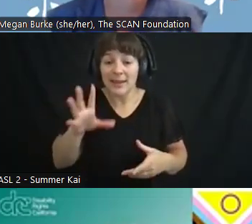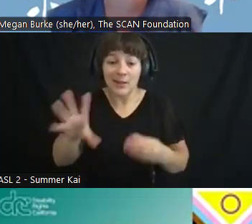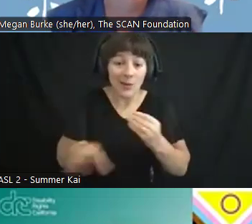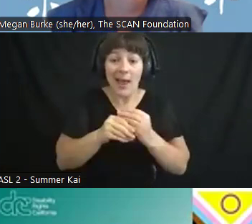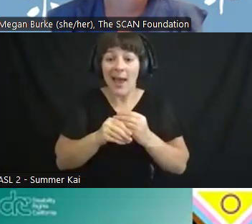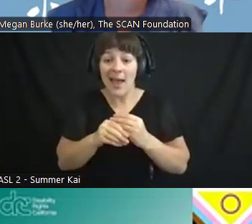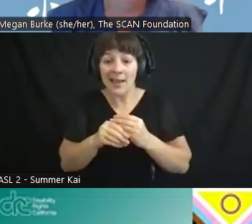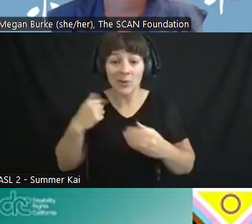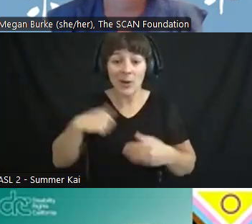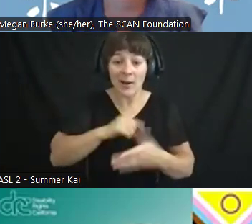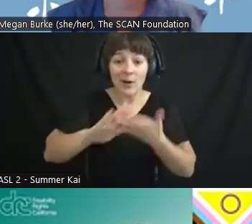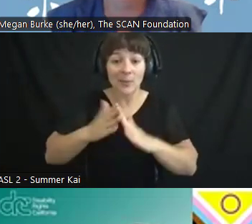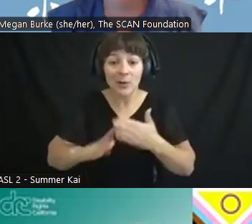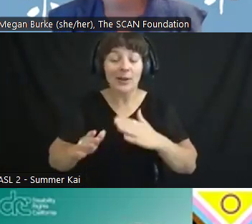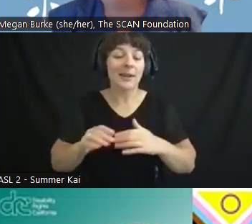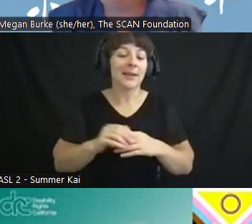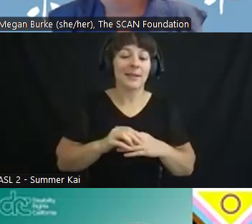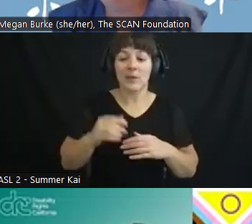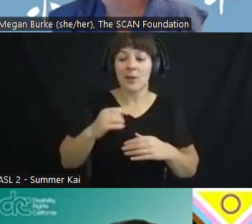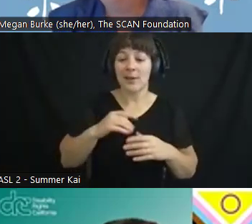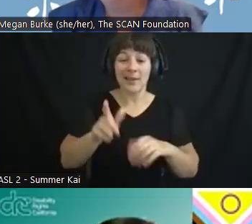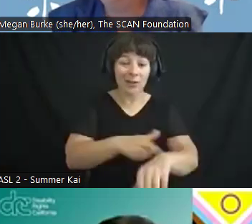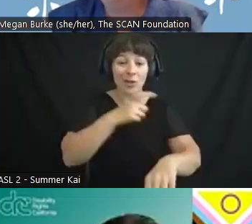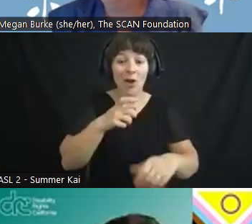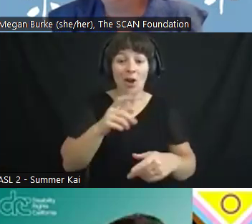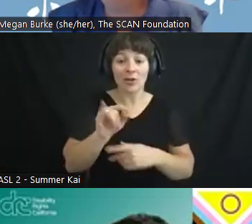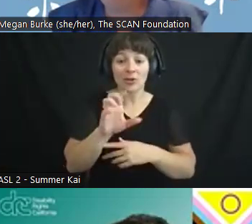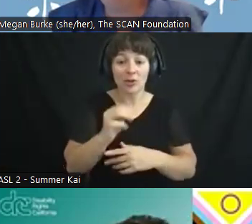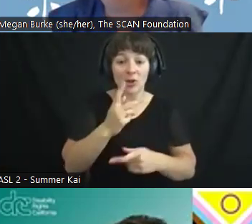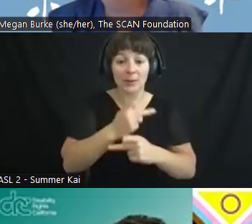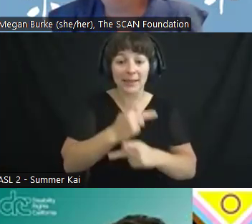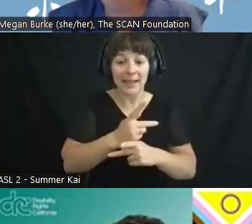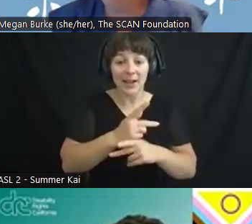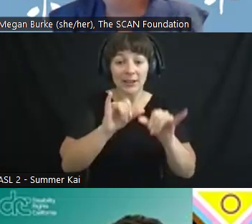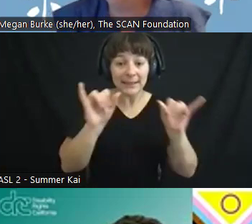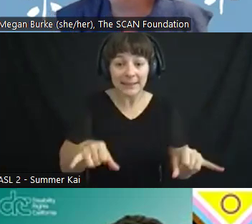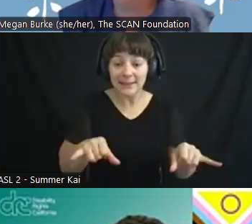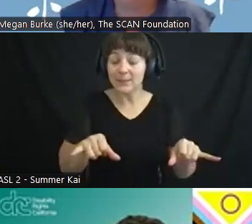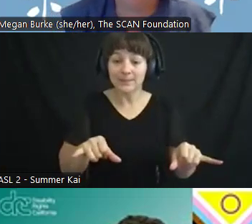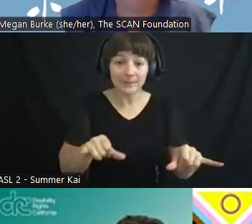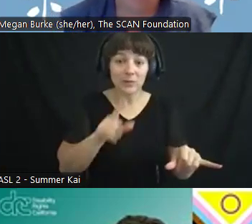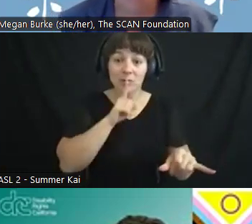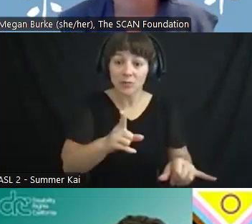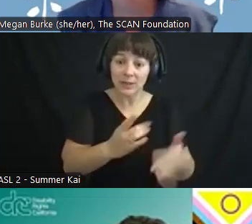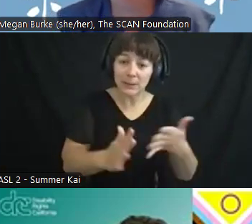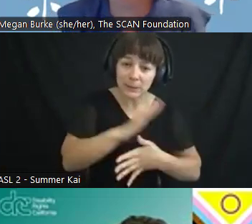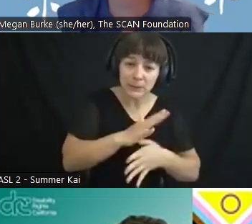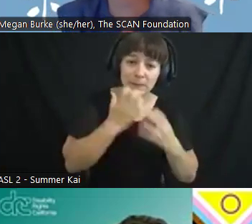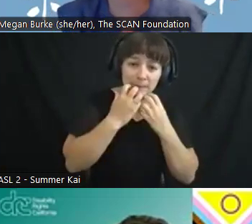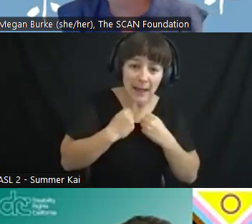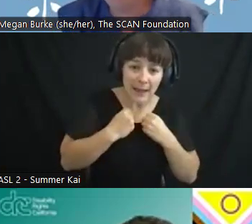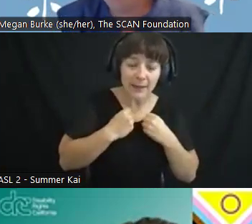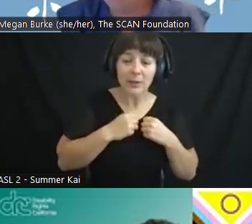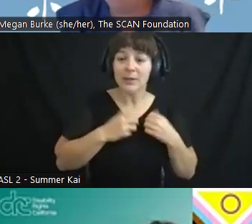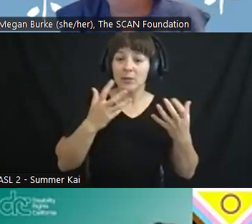our long-term care service system. And that if we really do want to build that strong, equitable system